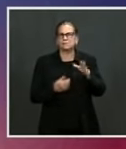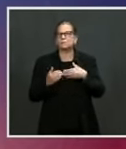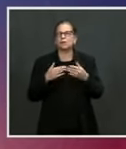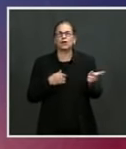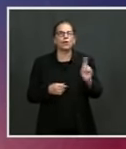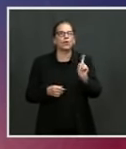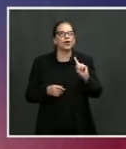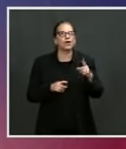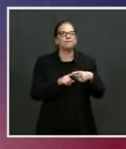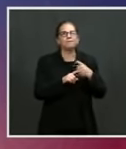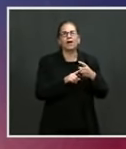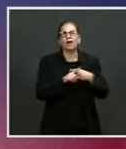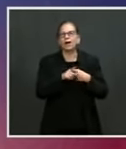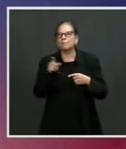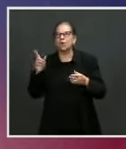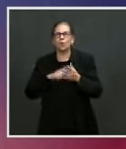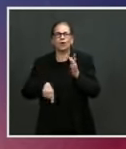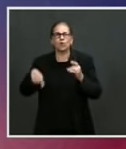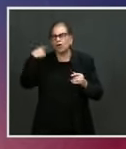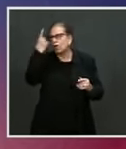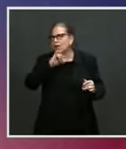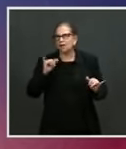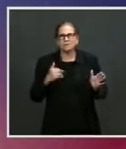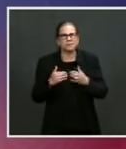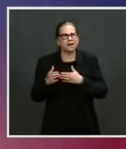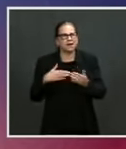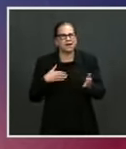like. Excuse me.